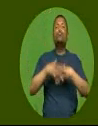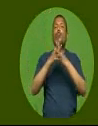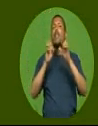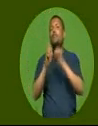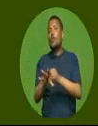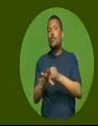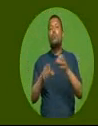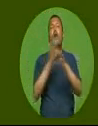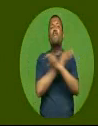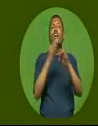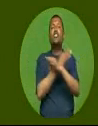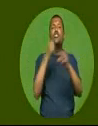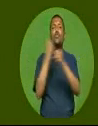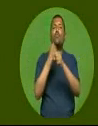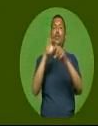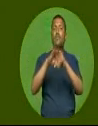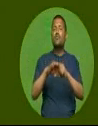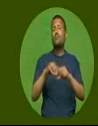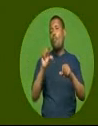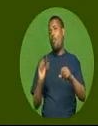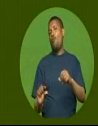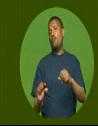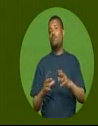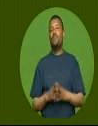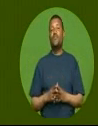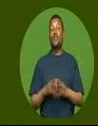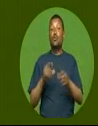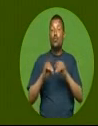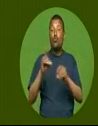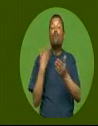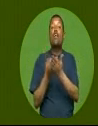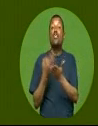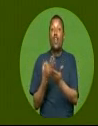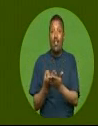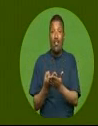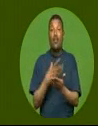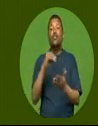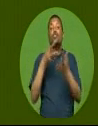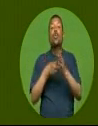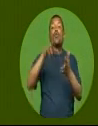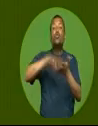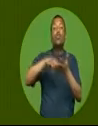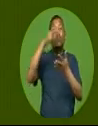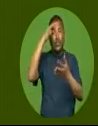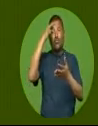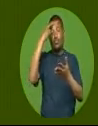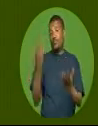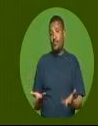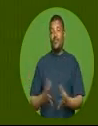in manufacturing employment has been low due to financial and technological